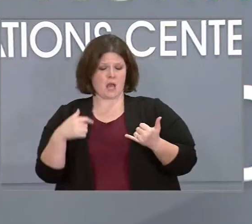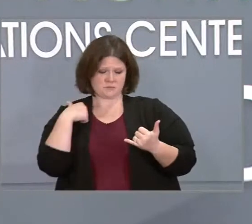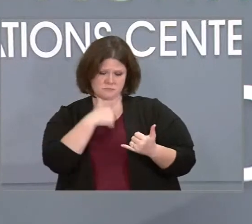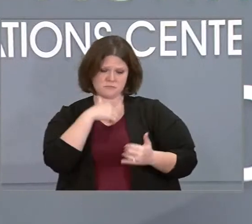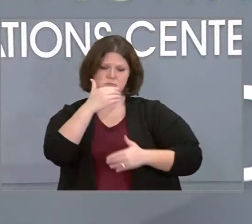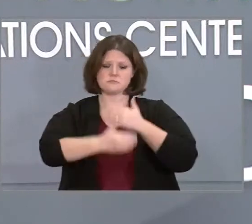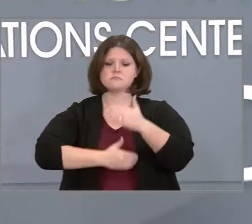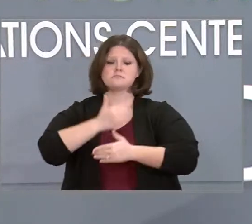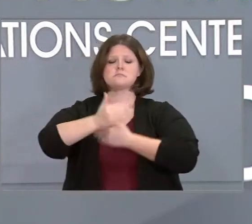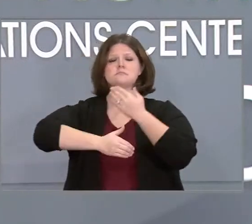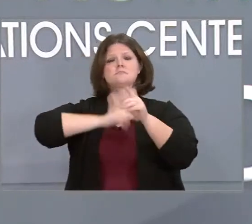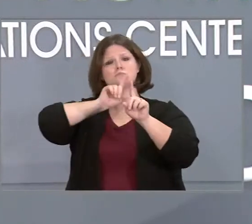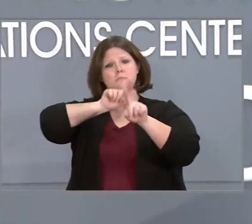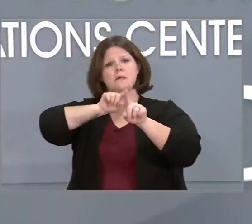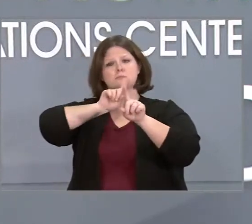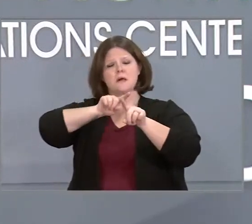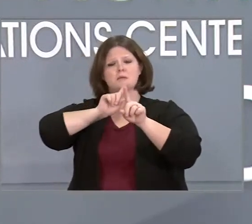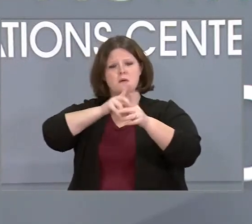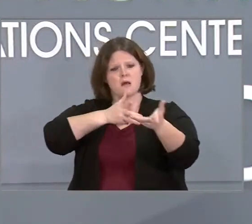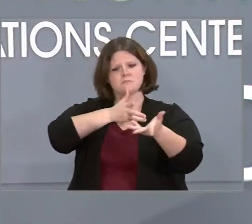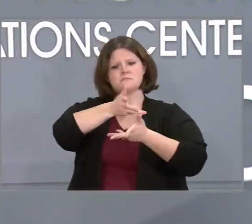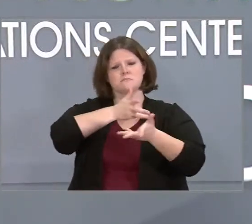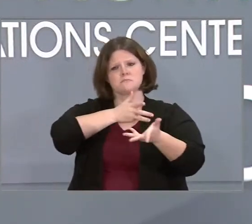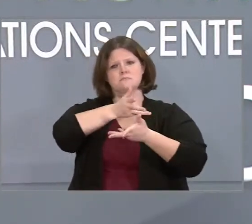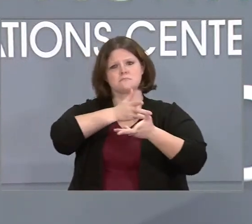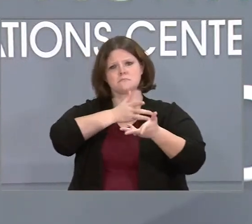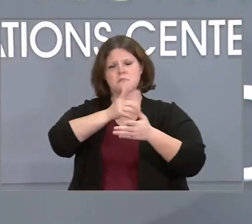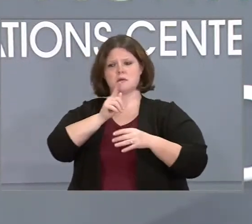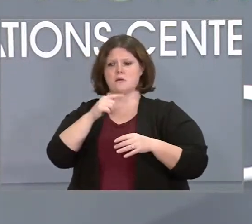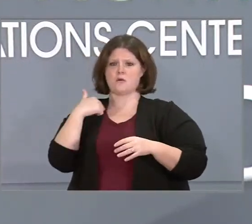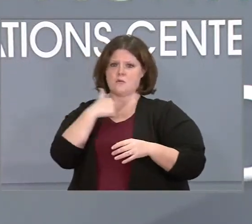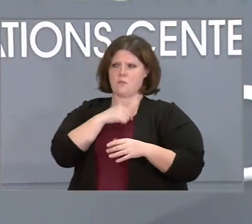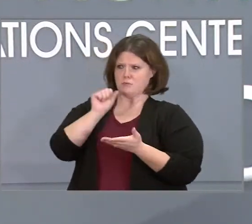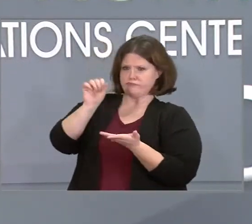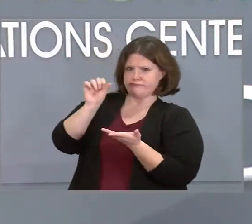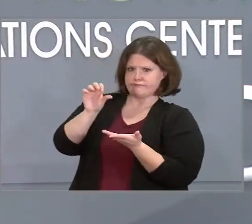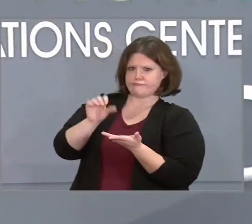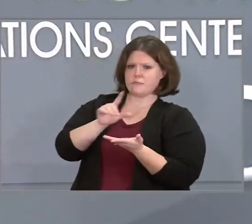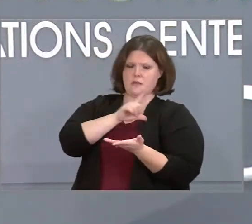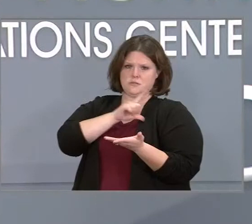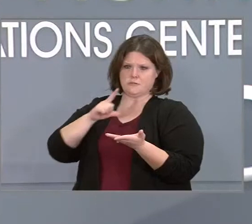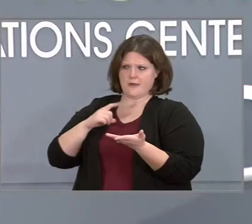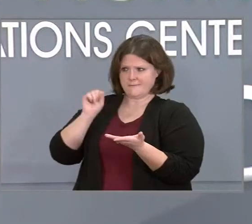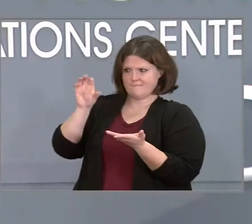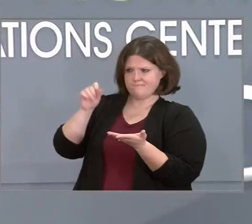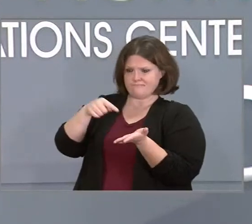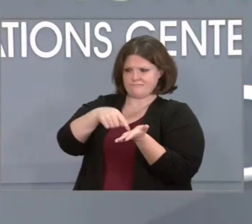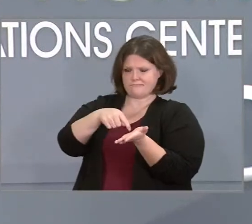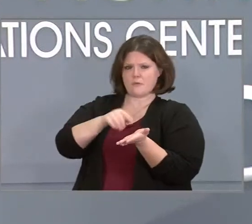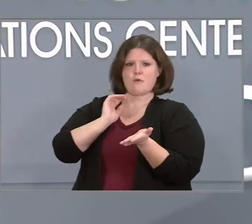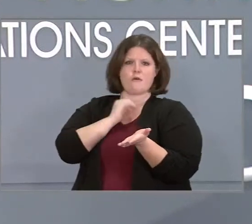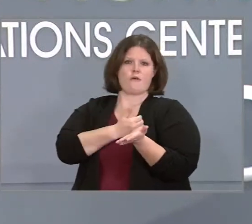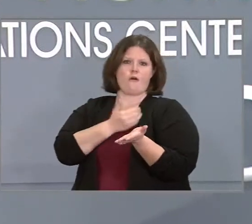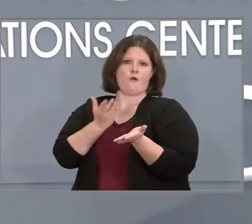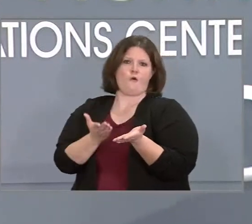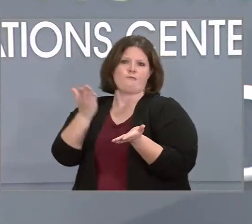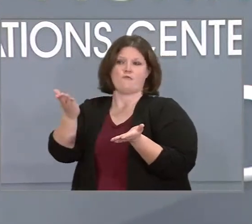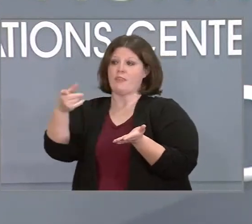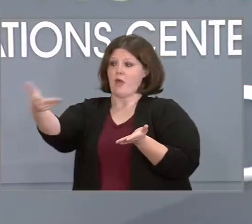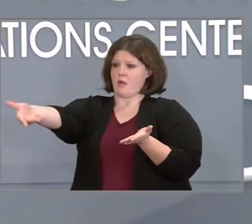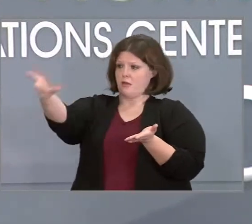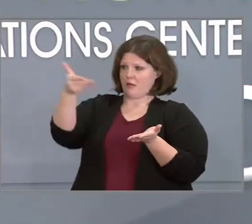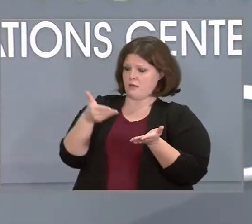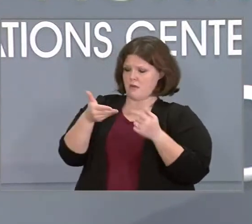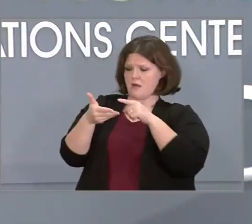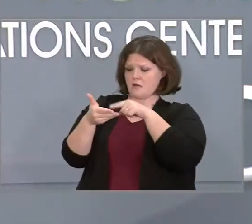of responding to the legislature and presenting them with our latest counteroffer, and that